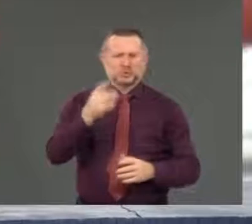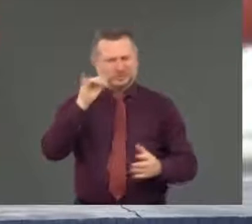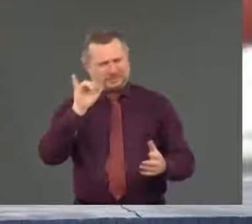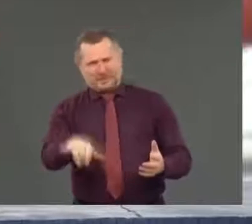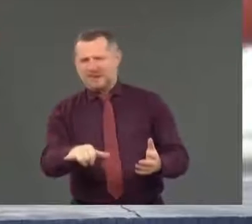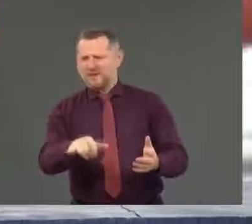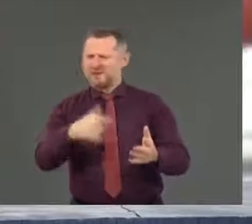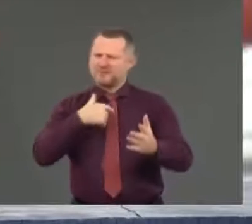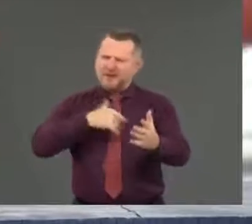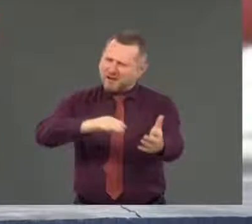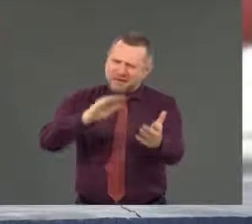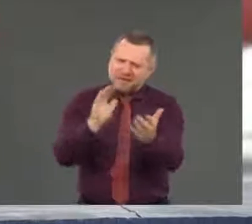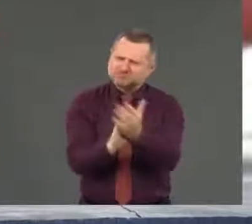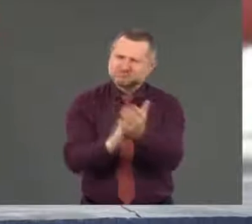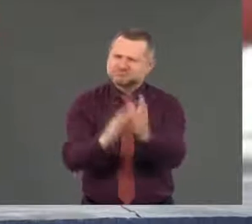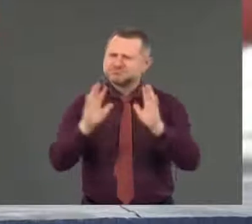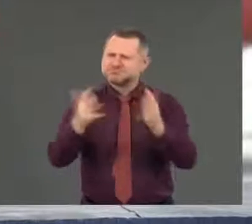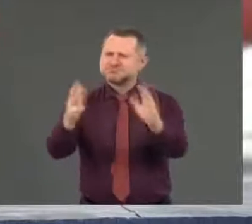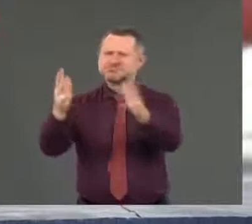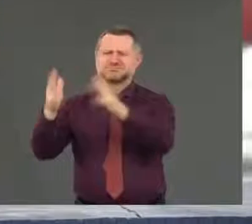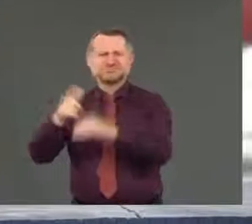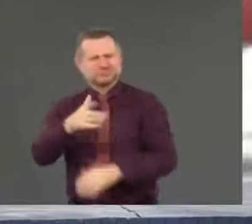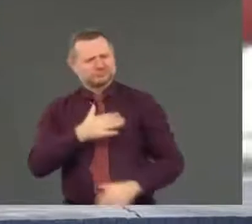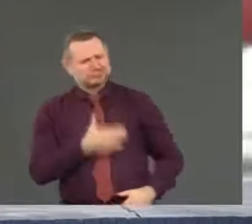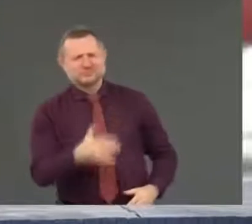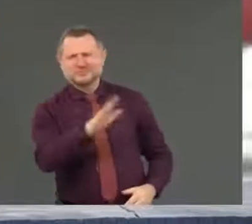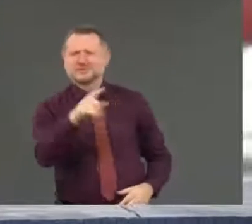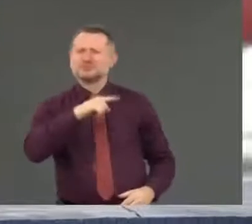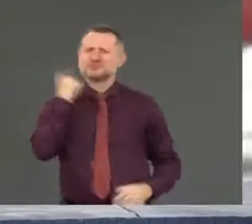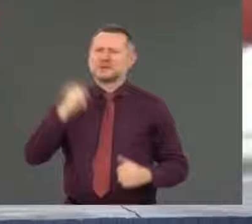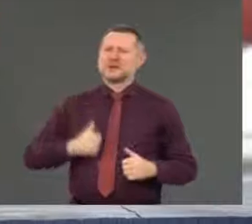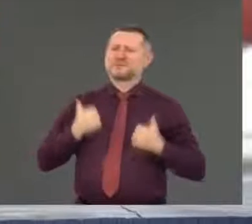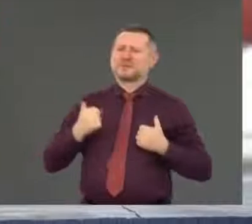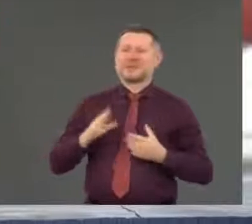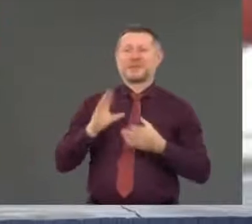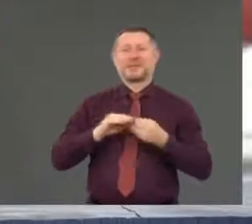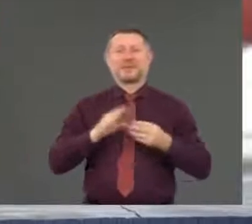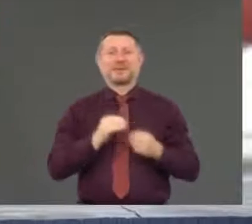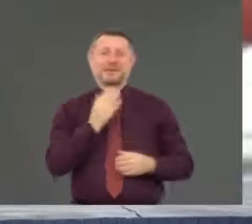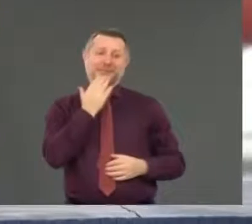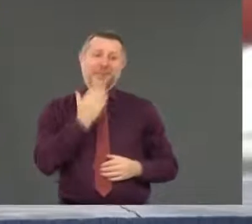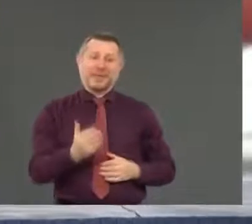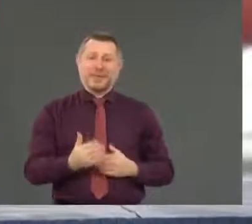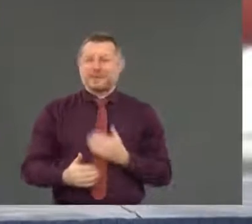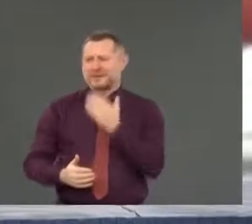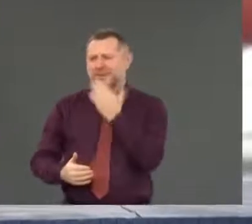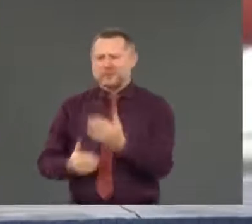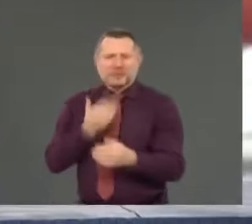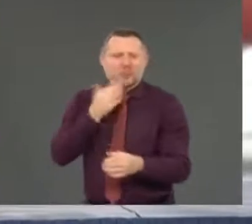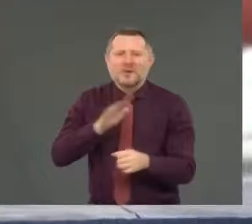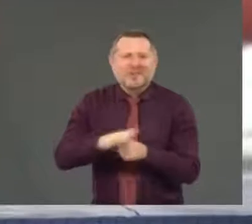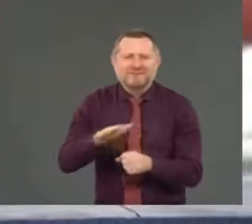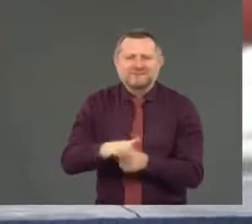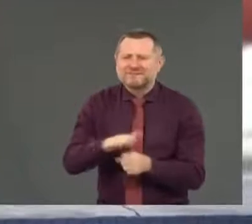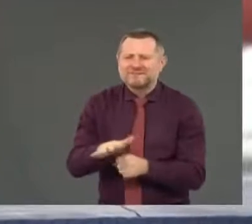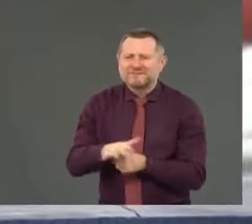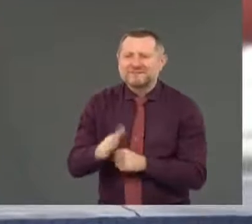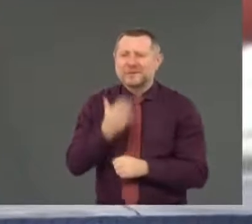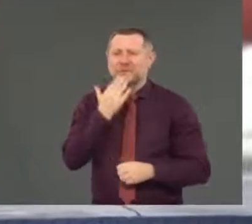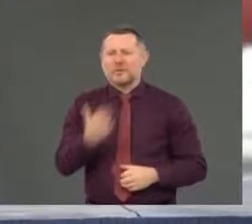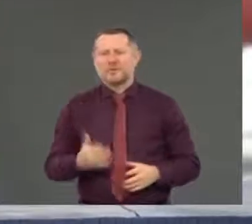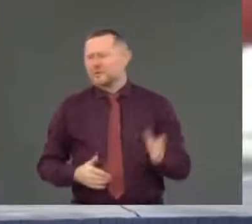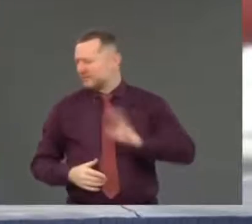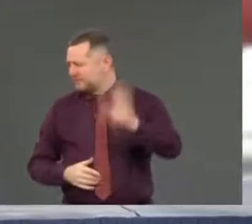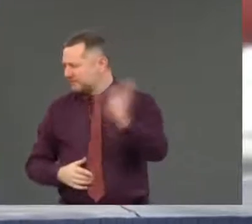that, not just by saying thank you and running nice television commercials, right? That's why I use